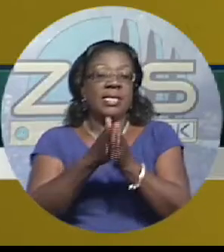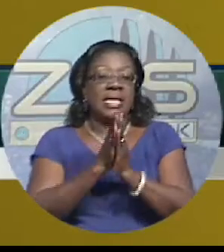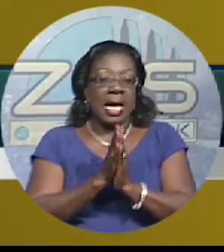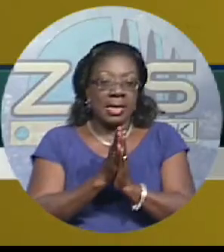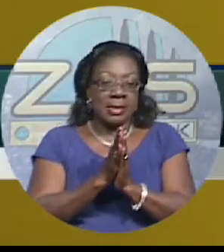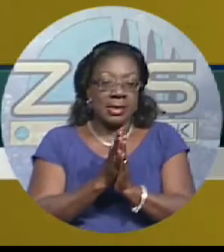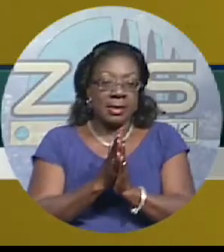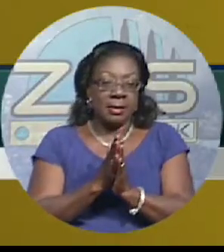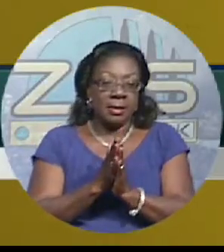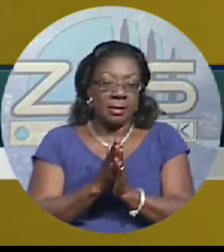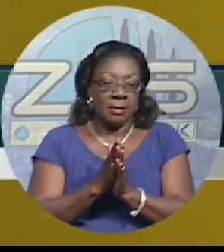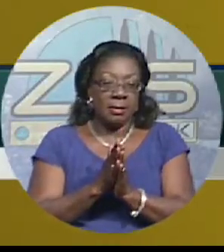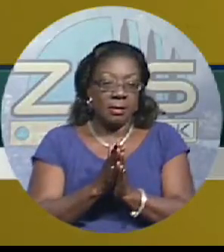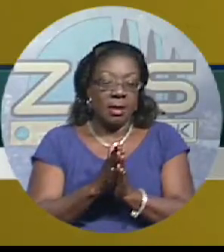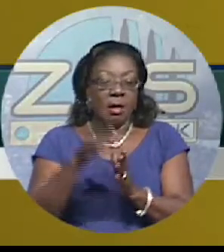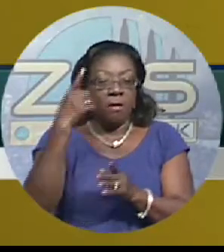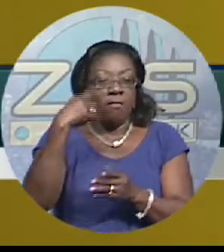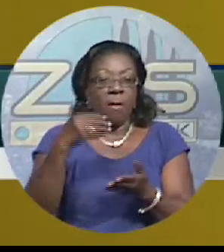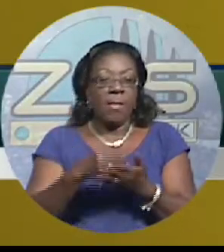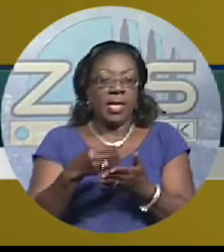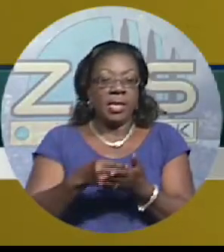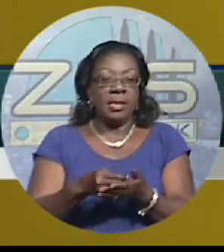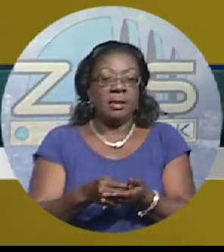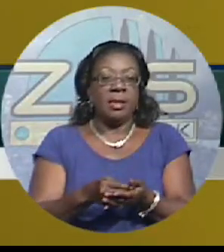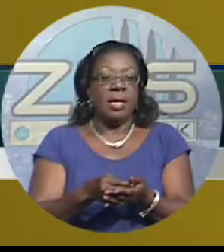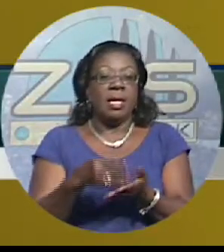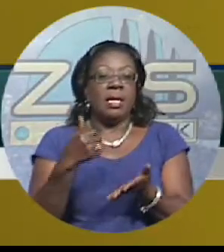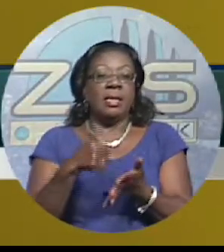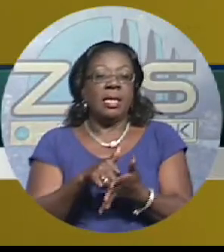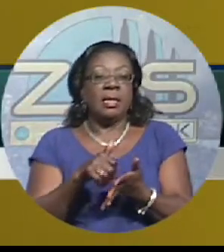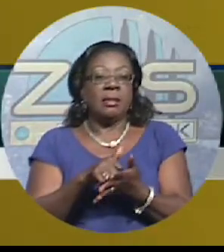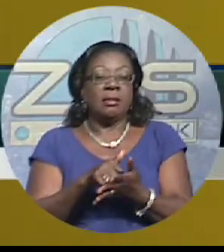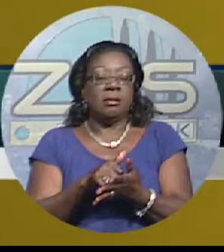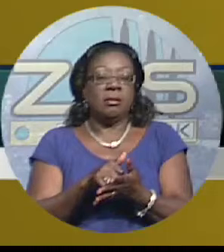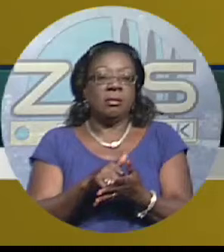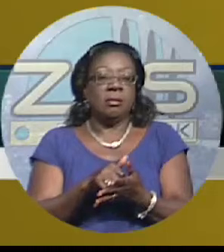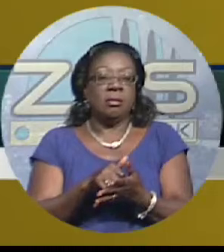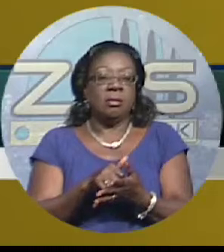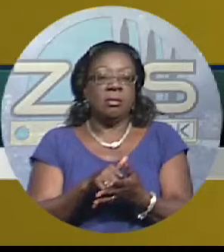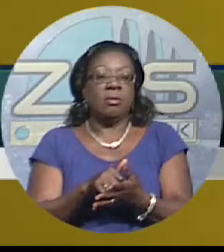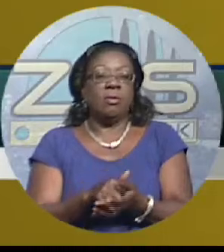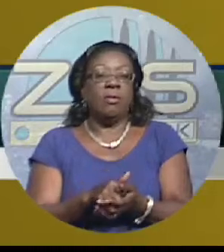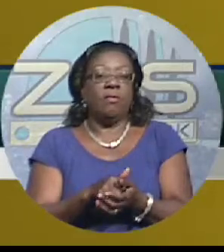Paradise Island, Atlantis, has now requested